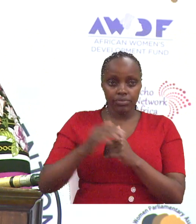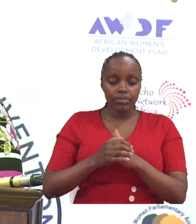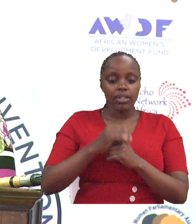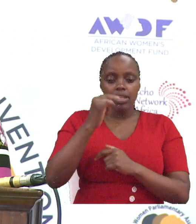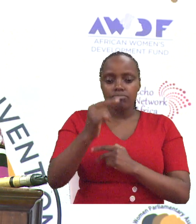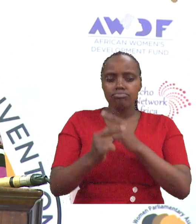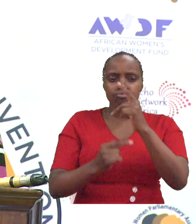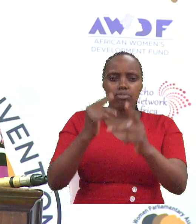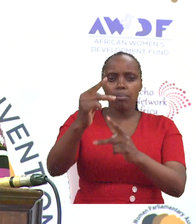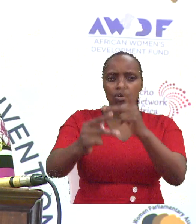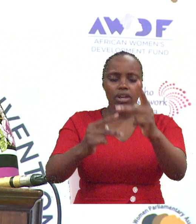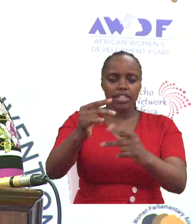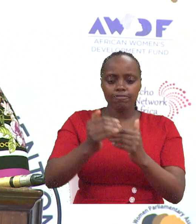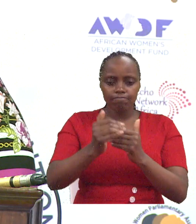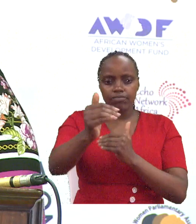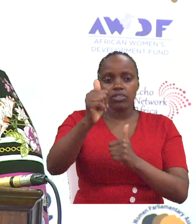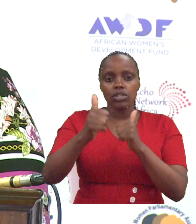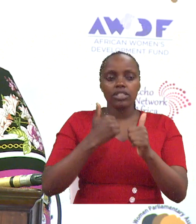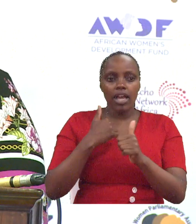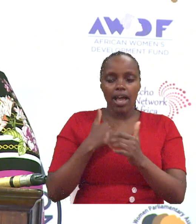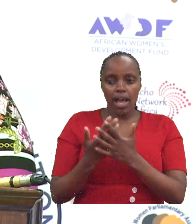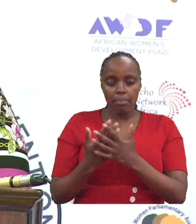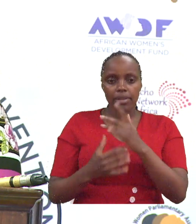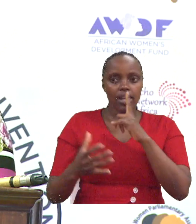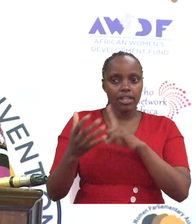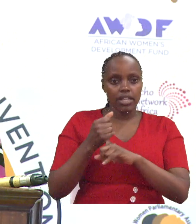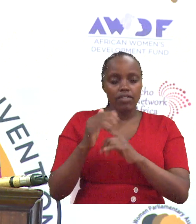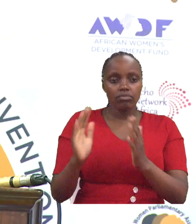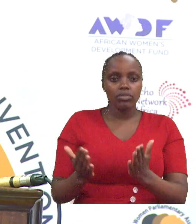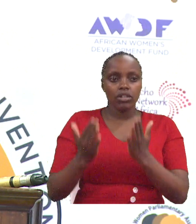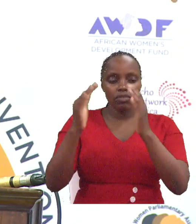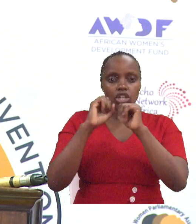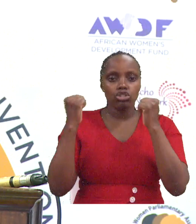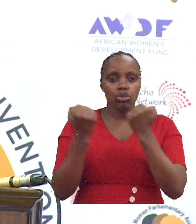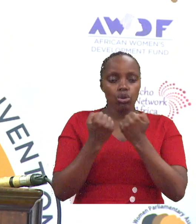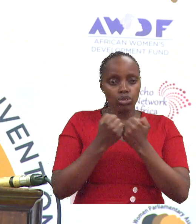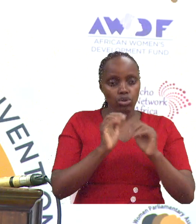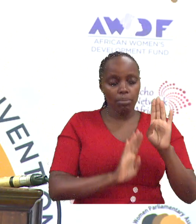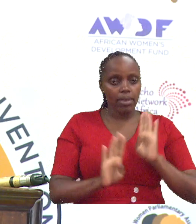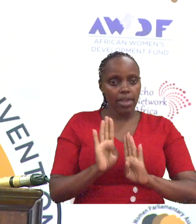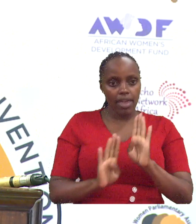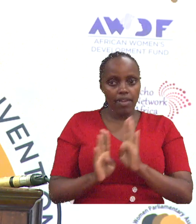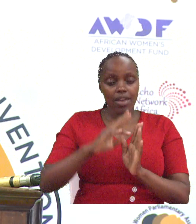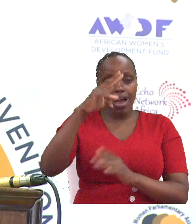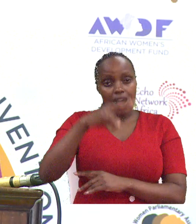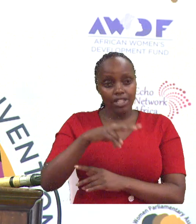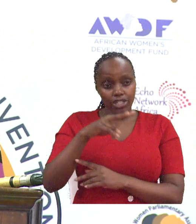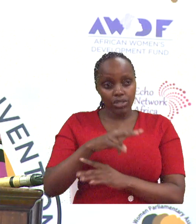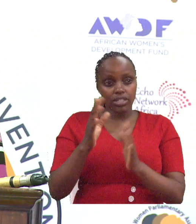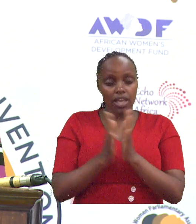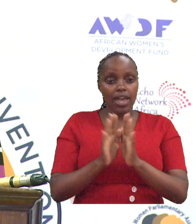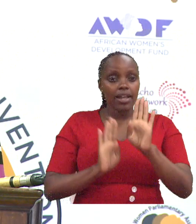progress has been made in promoting positive social norms, attitudes,